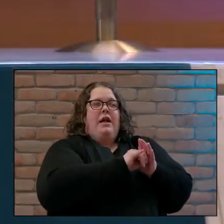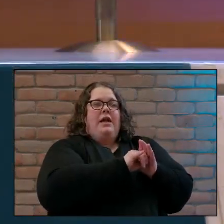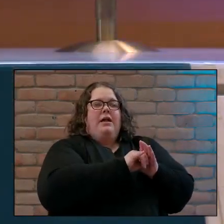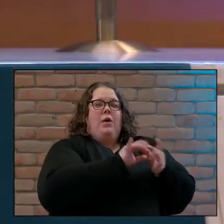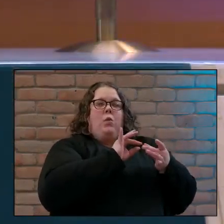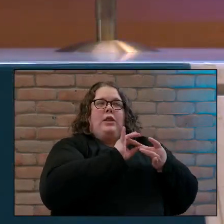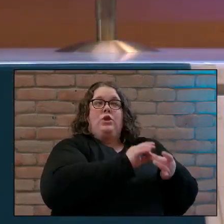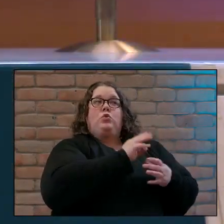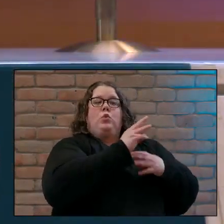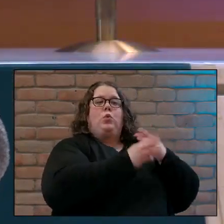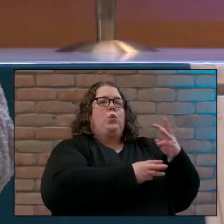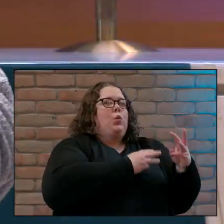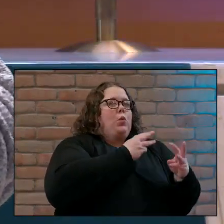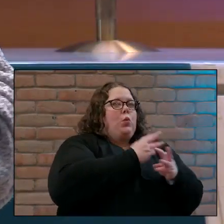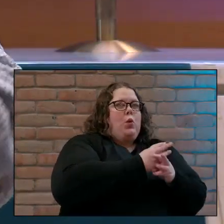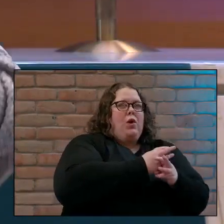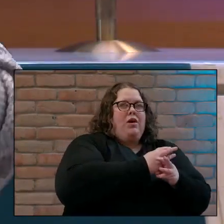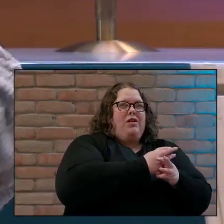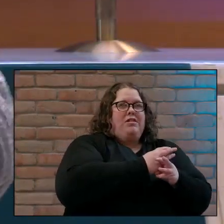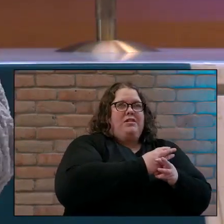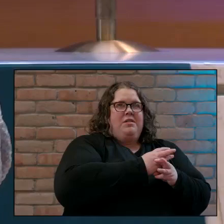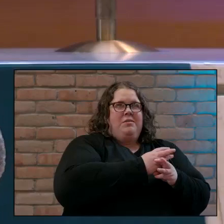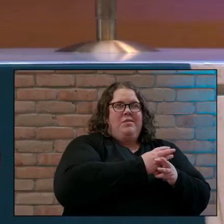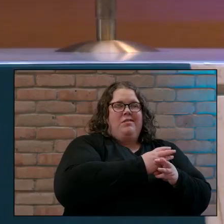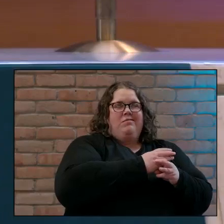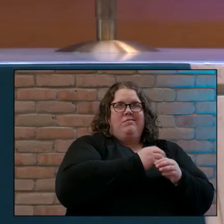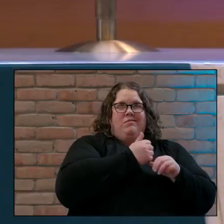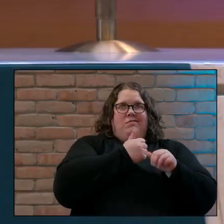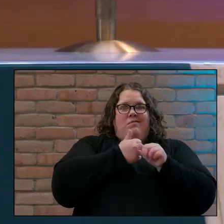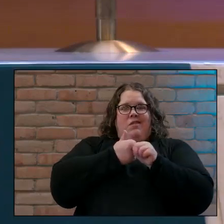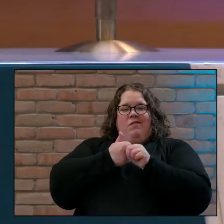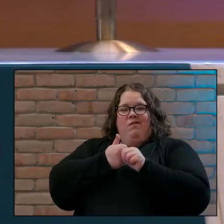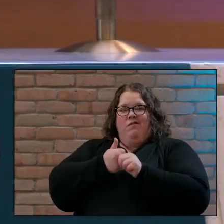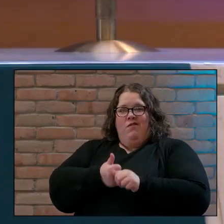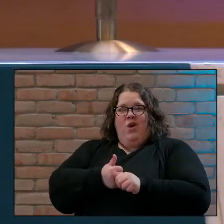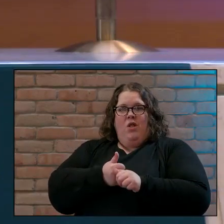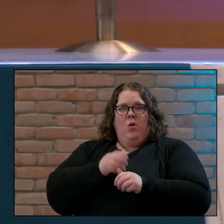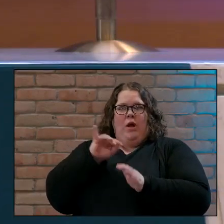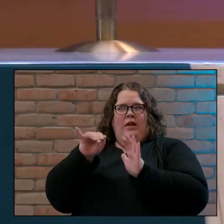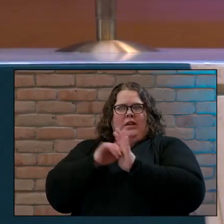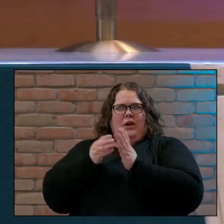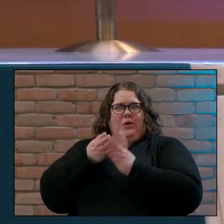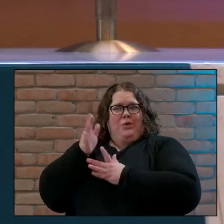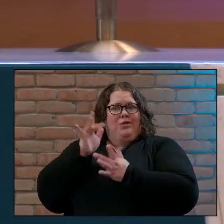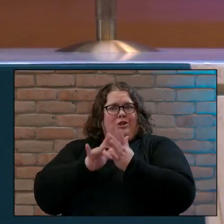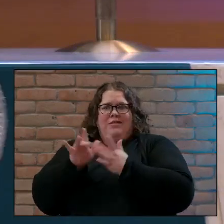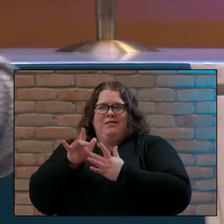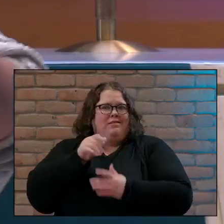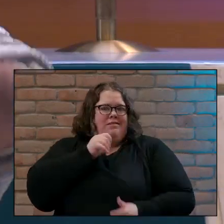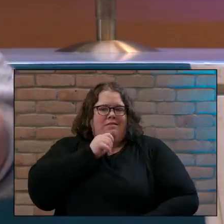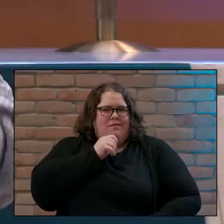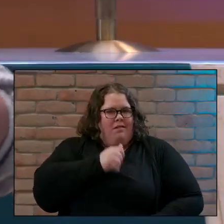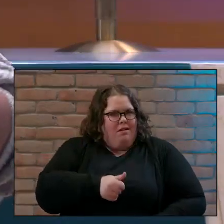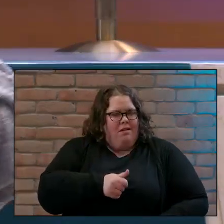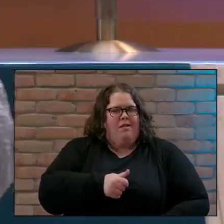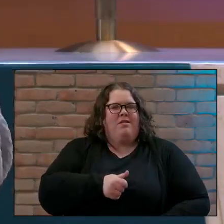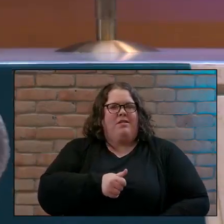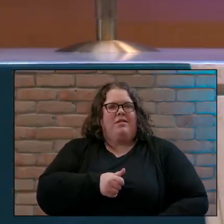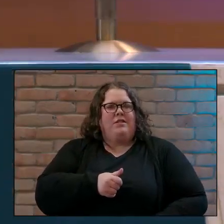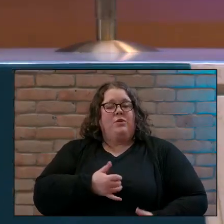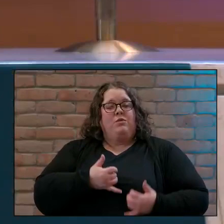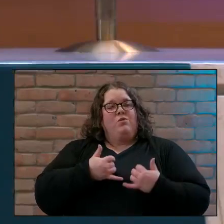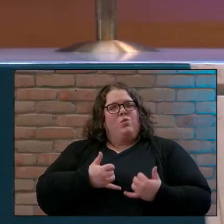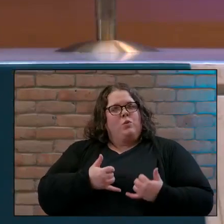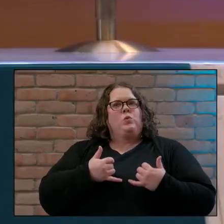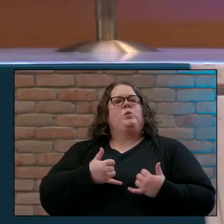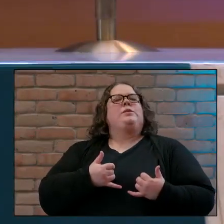doesn't necessarily align with the ways that we find our identity in Jesus. What I want to do today is have that